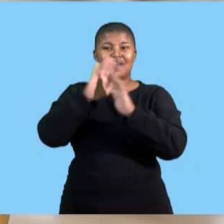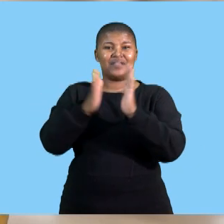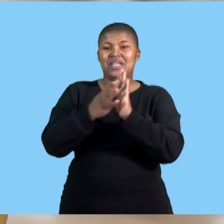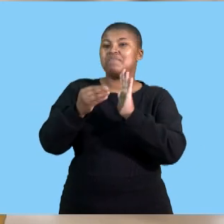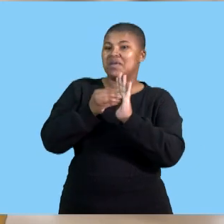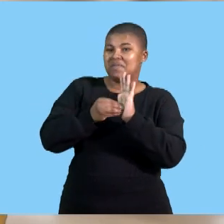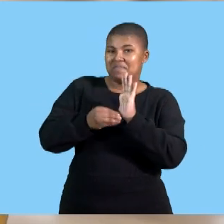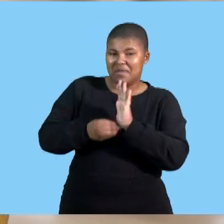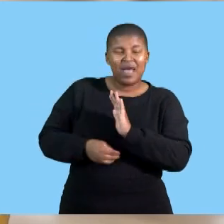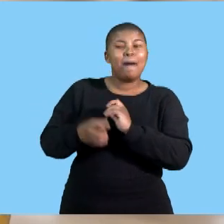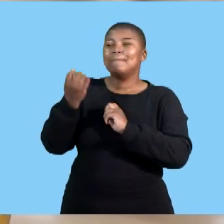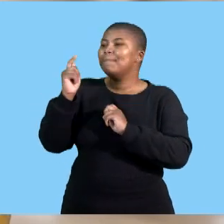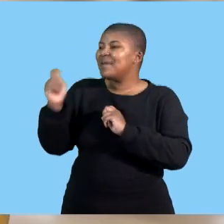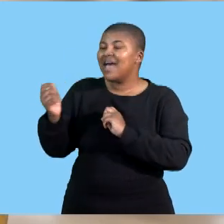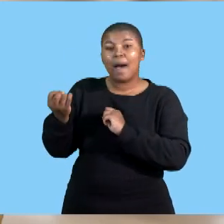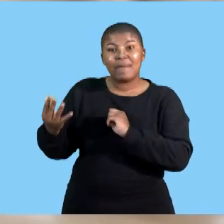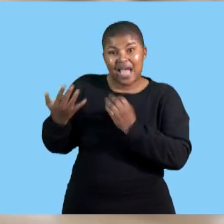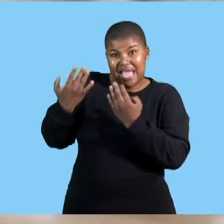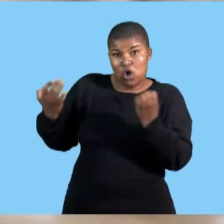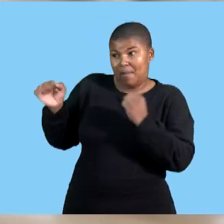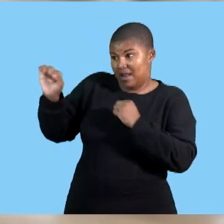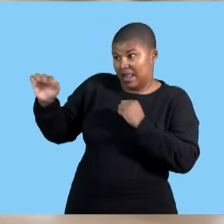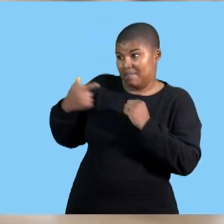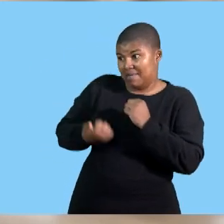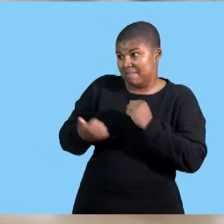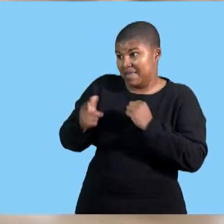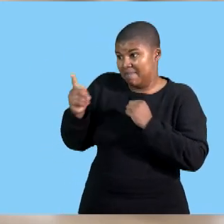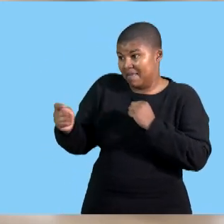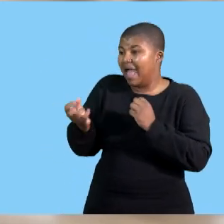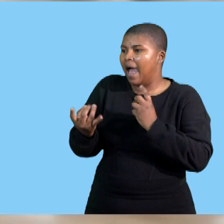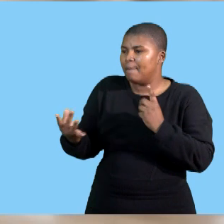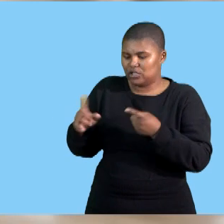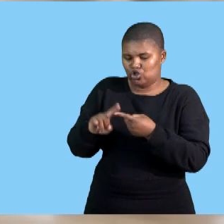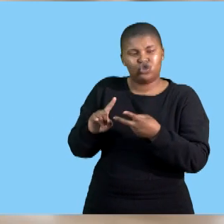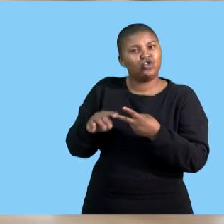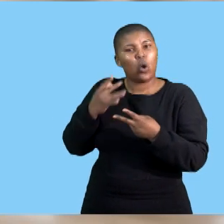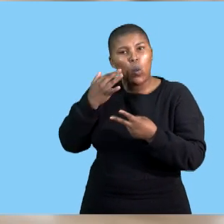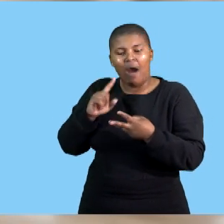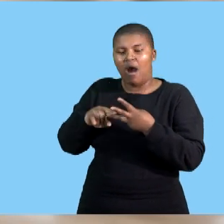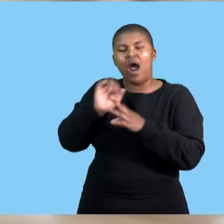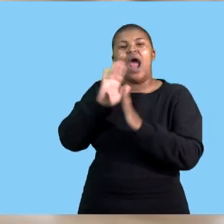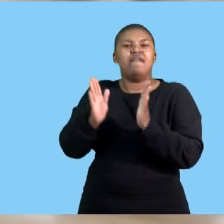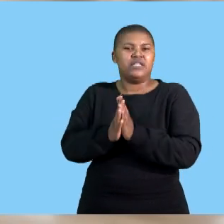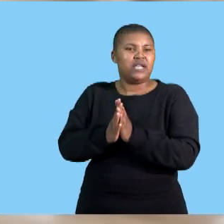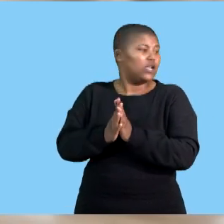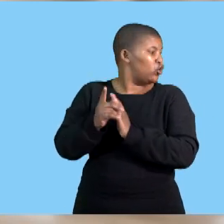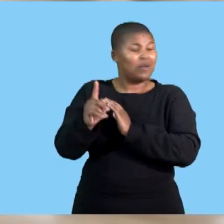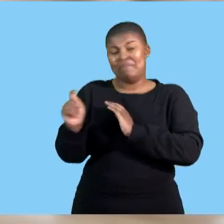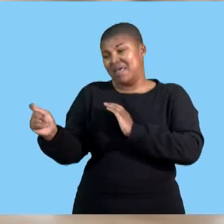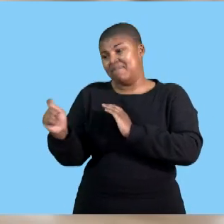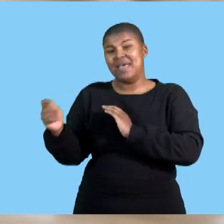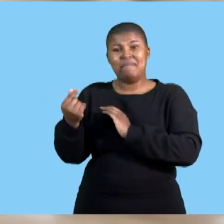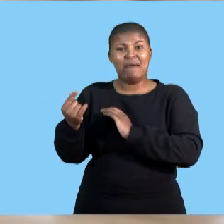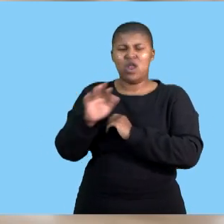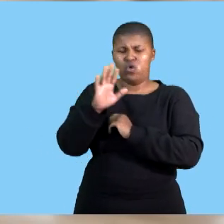vendor, the person who has borrowed you the equipment or the machinery that you are using in a business. So with you paying that money does not actually